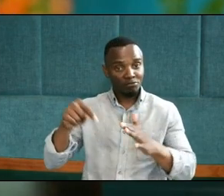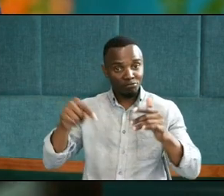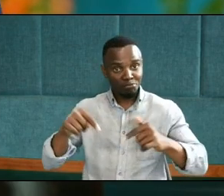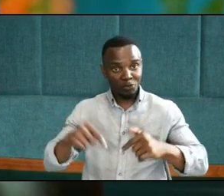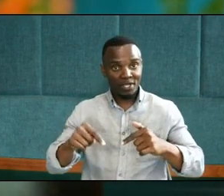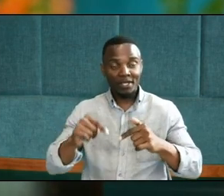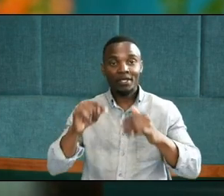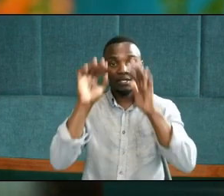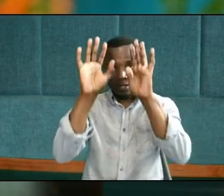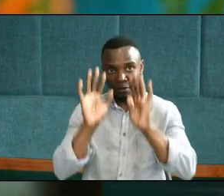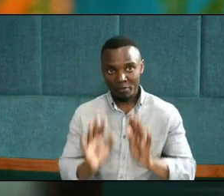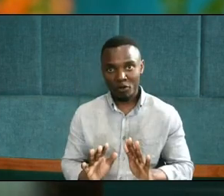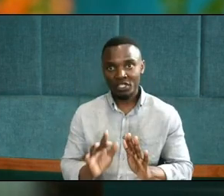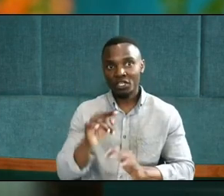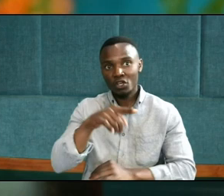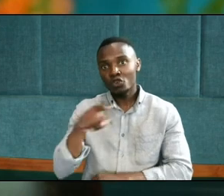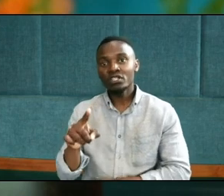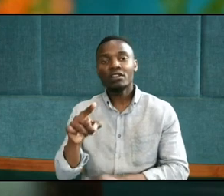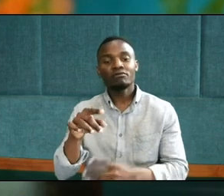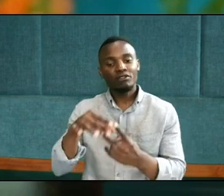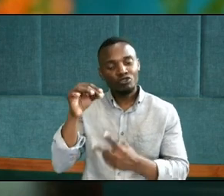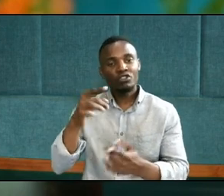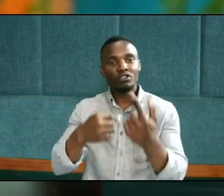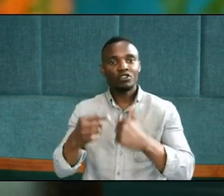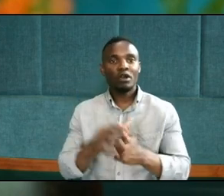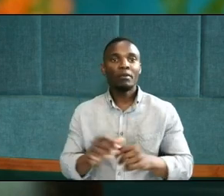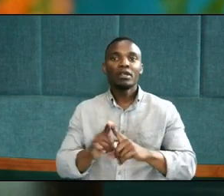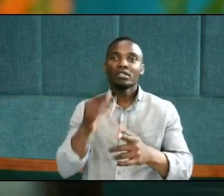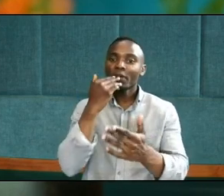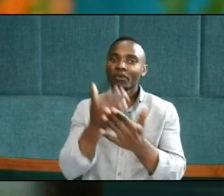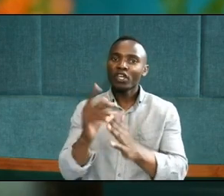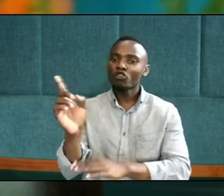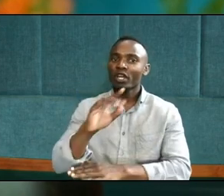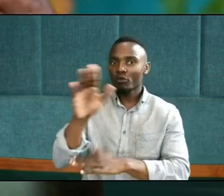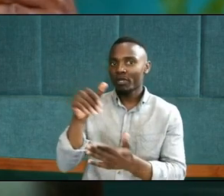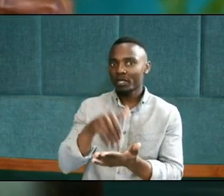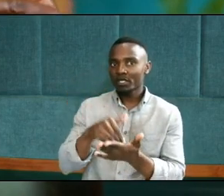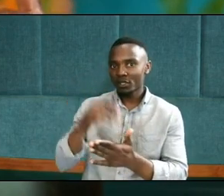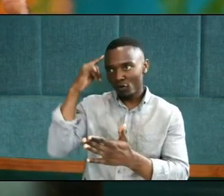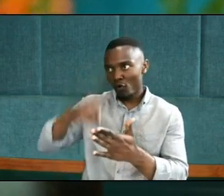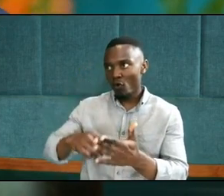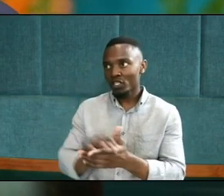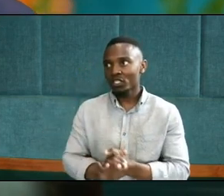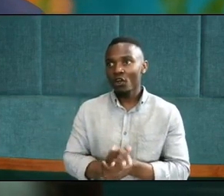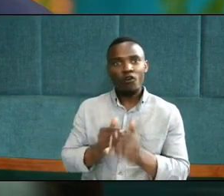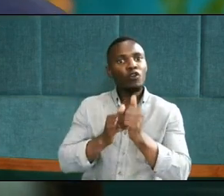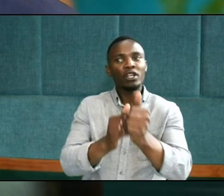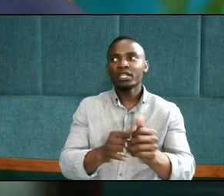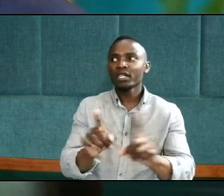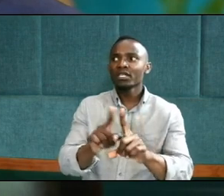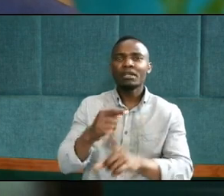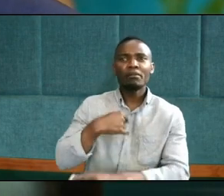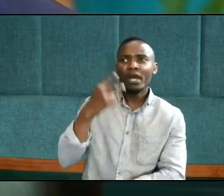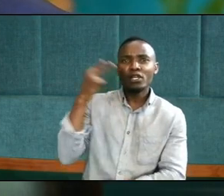day that you chose to have. And thank you, Nairobi Central, for leading from the front. I saw you are saying